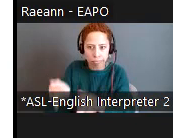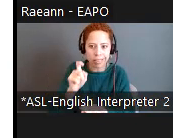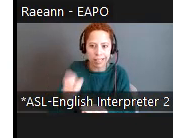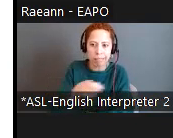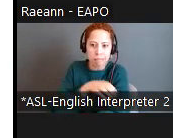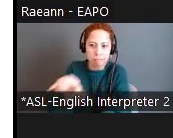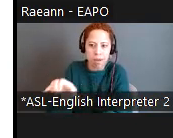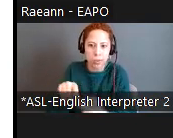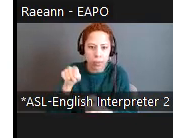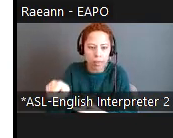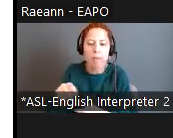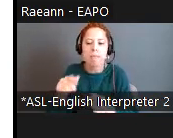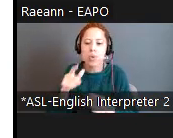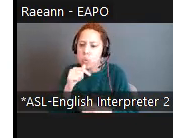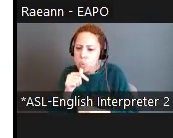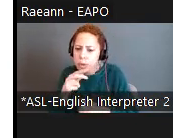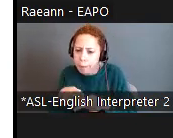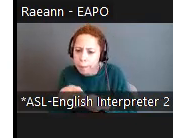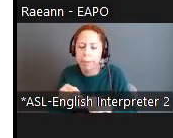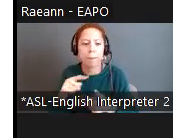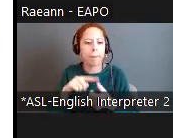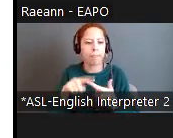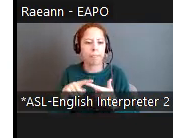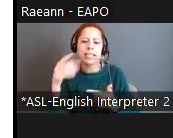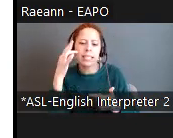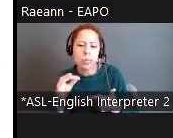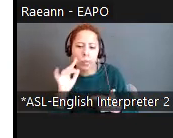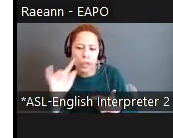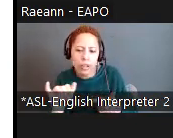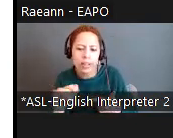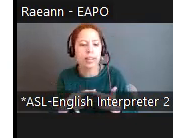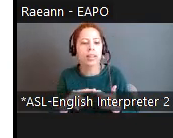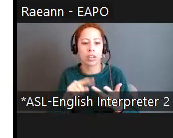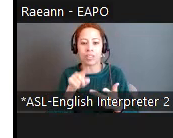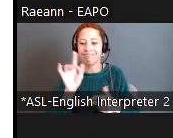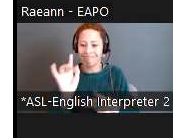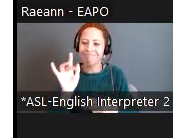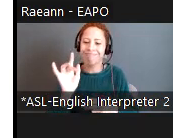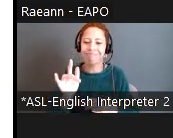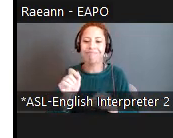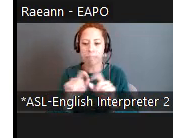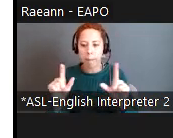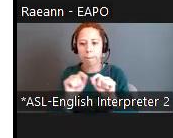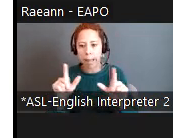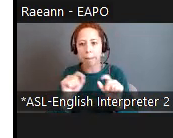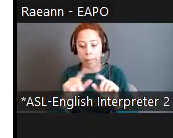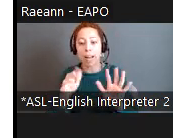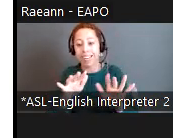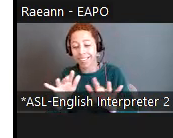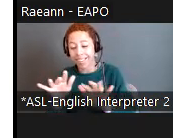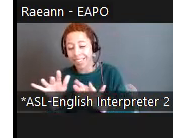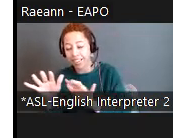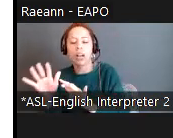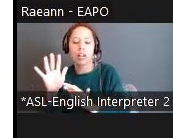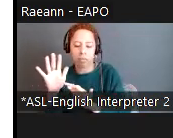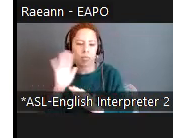can they make decisions? And you can just click the buttons or put in the information. And at the end, it's going to give you the document. Important to note